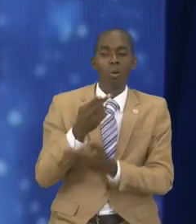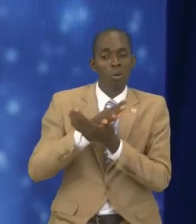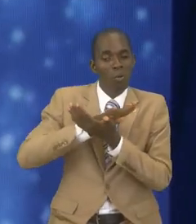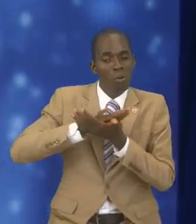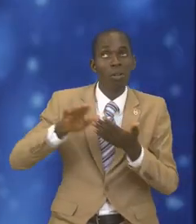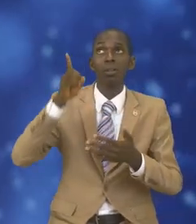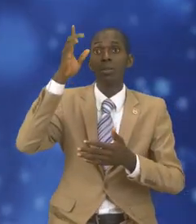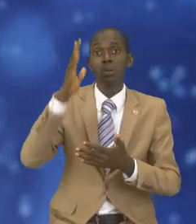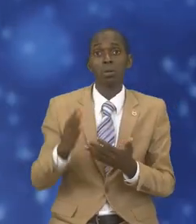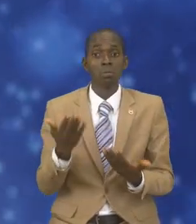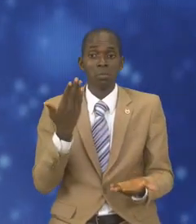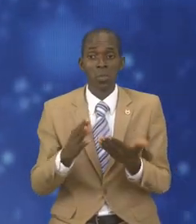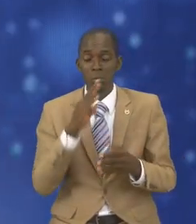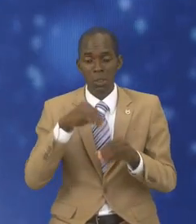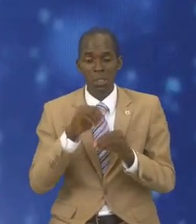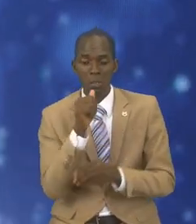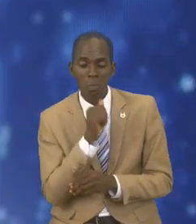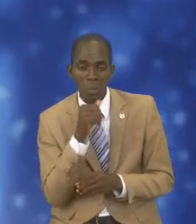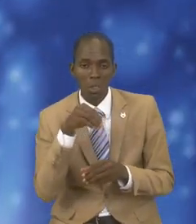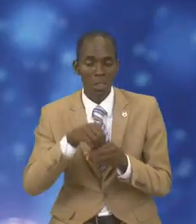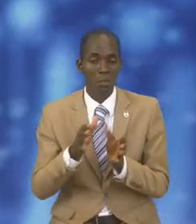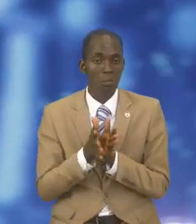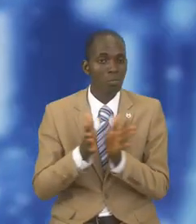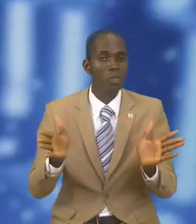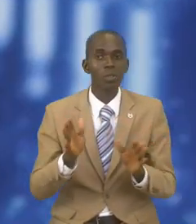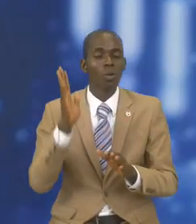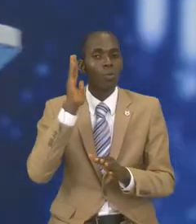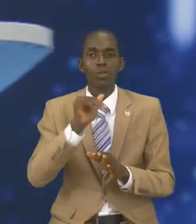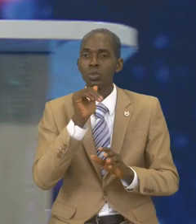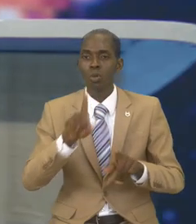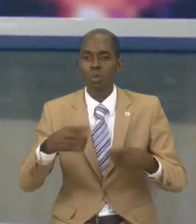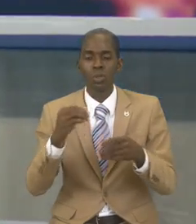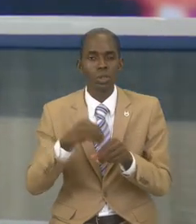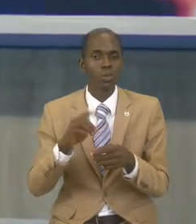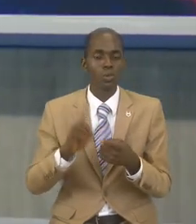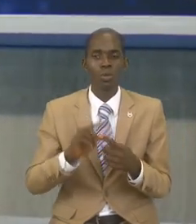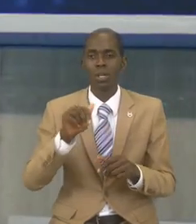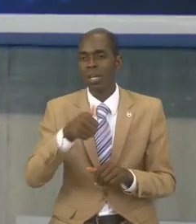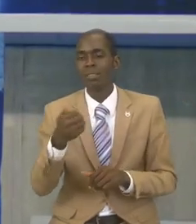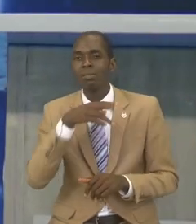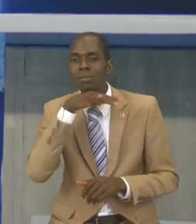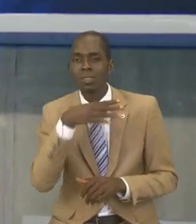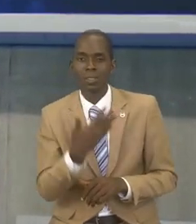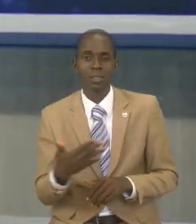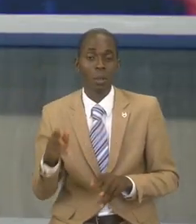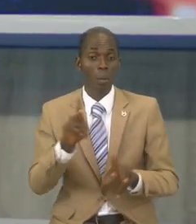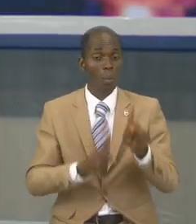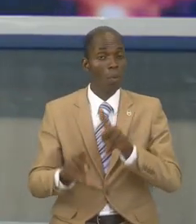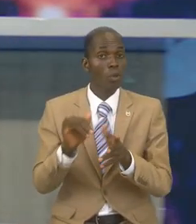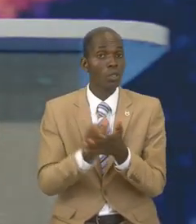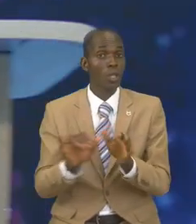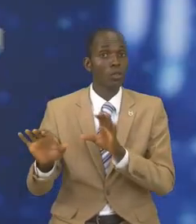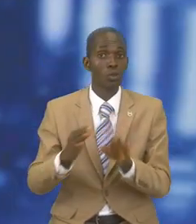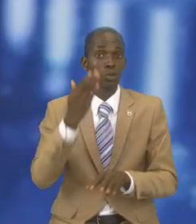the private or in the public, they do not go into any unrighteousness. The people that do know their God, that